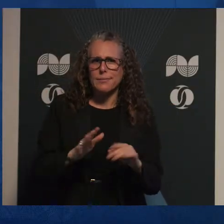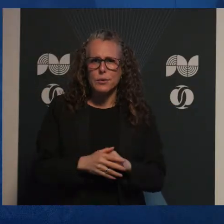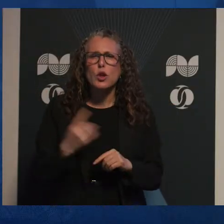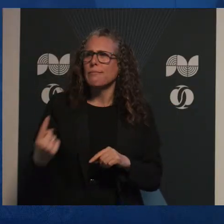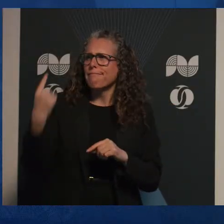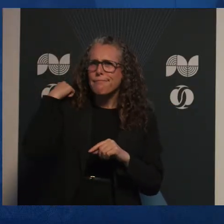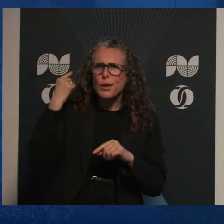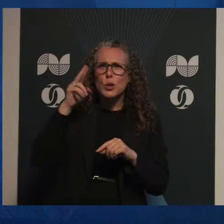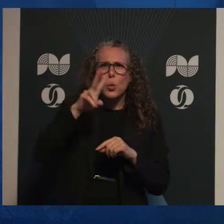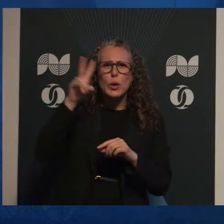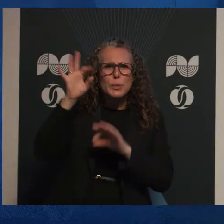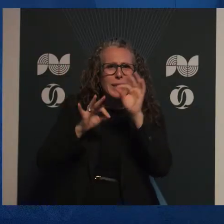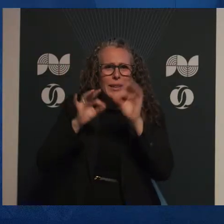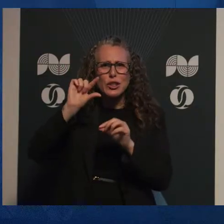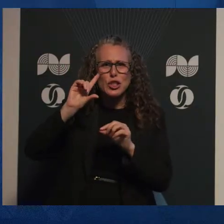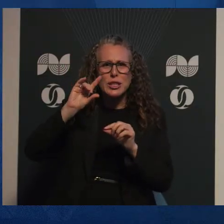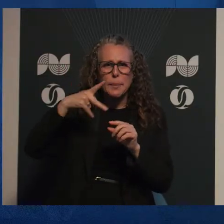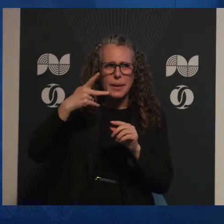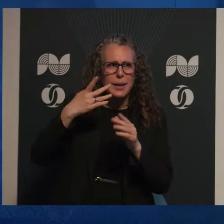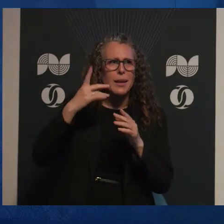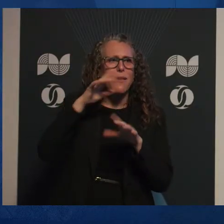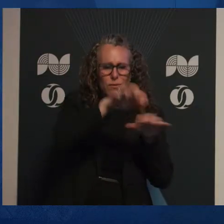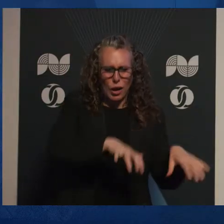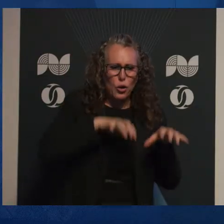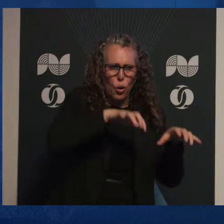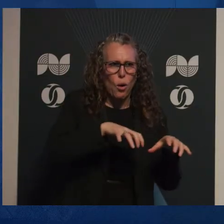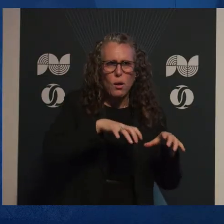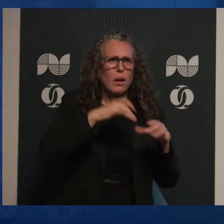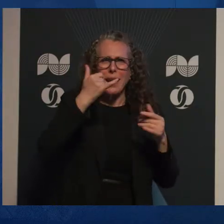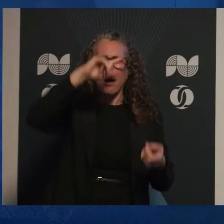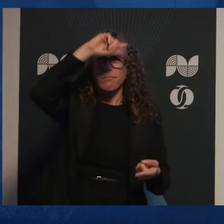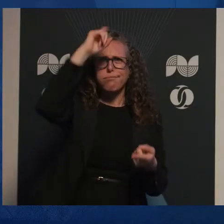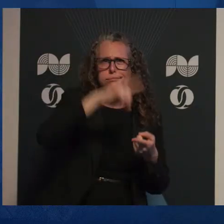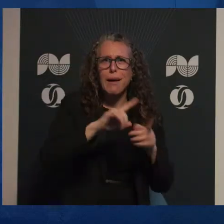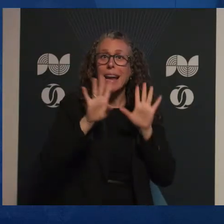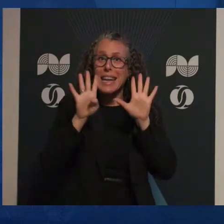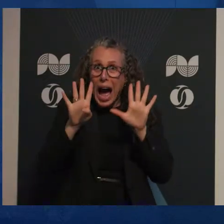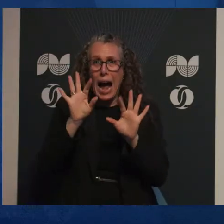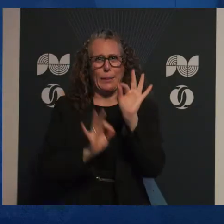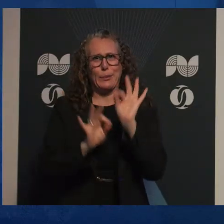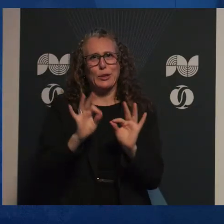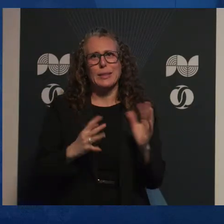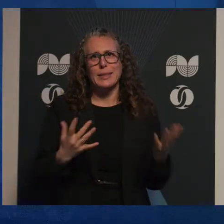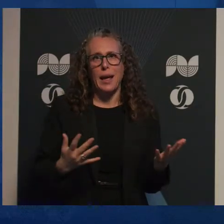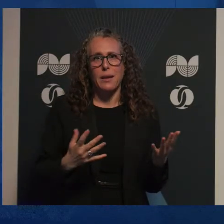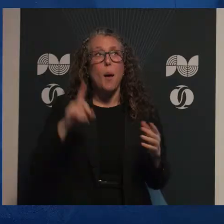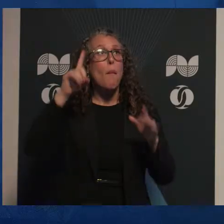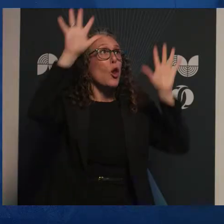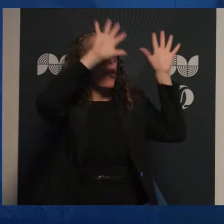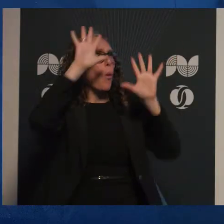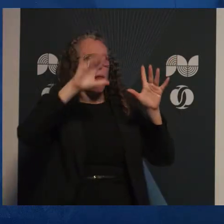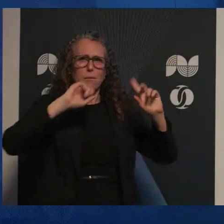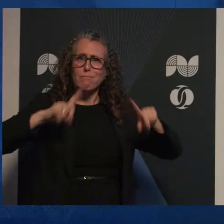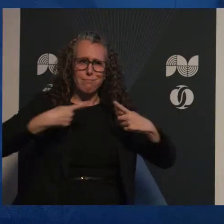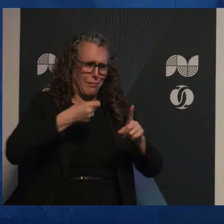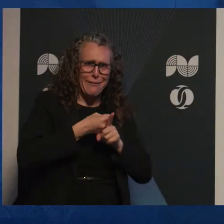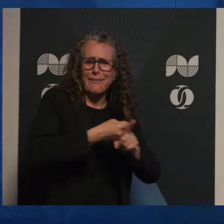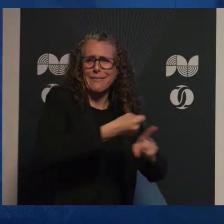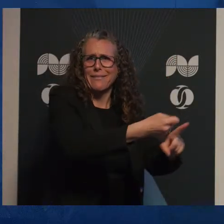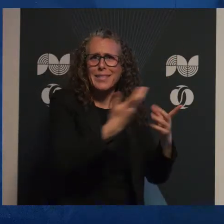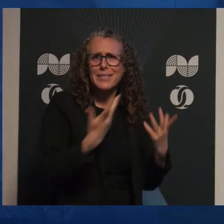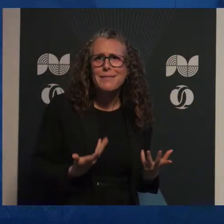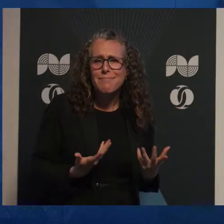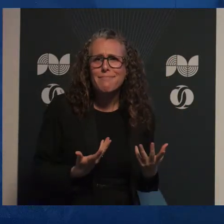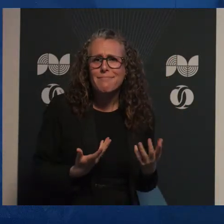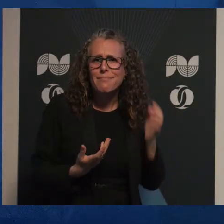of the GDP. Today is 9% of the GDP. And yet it's still vulnerable to weather, to the climate